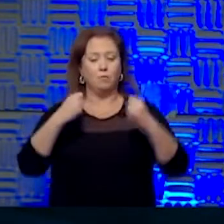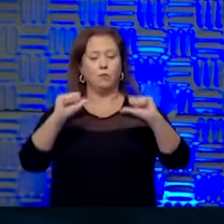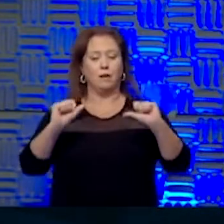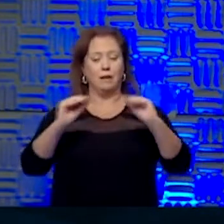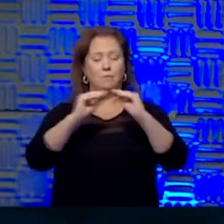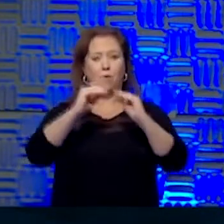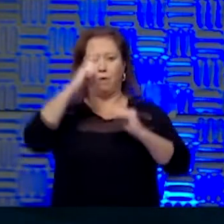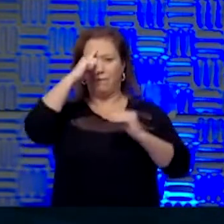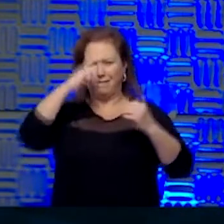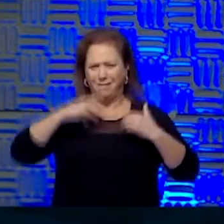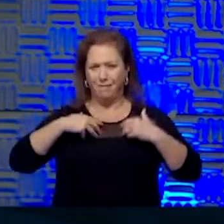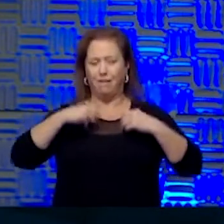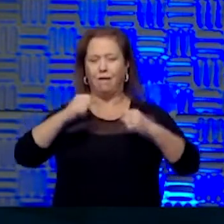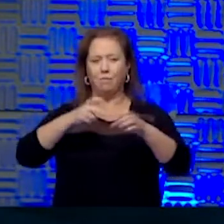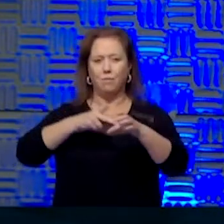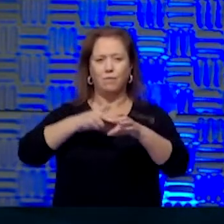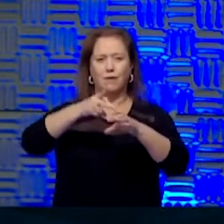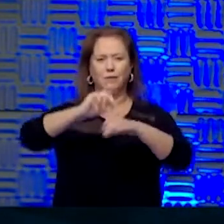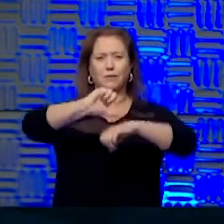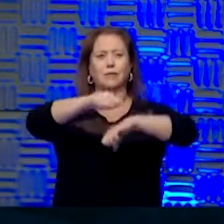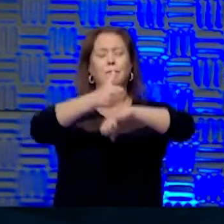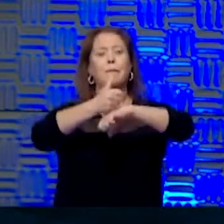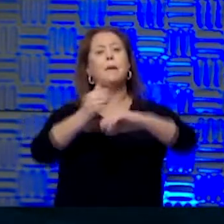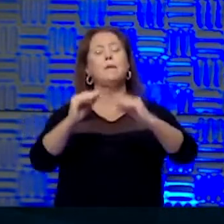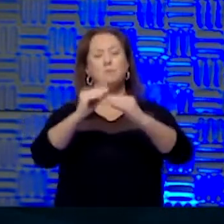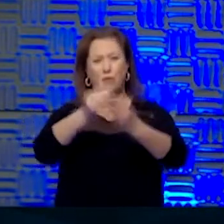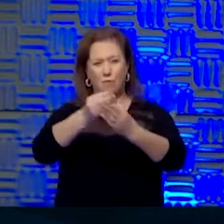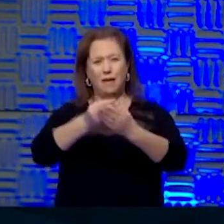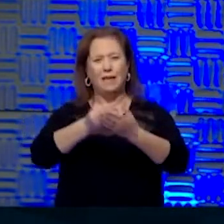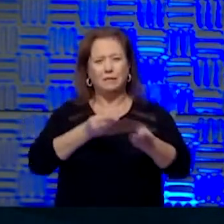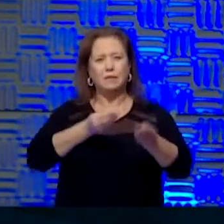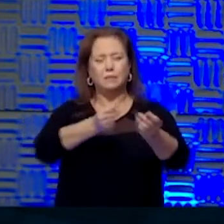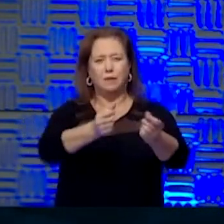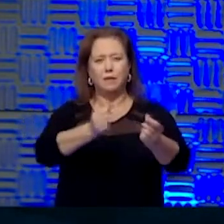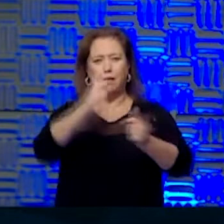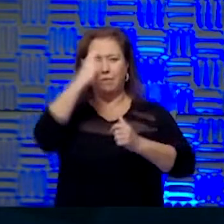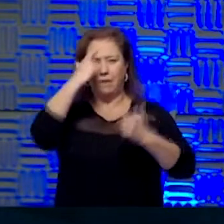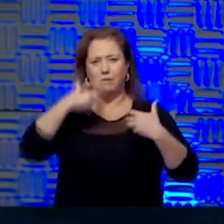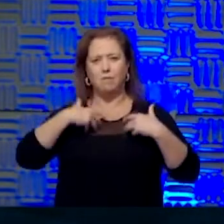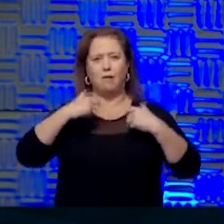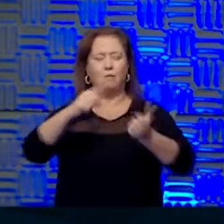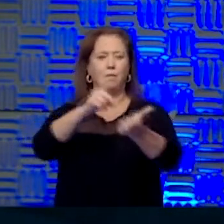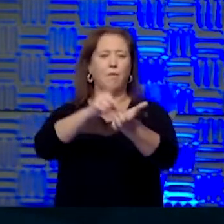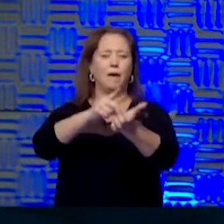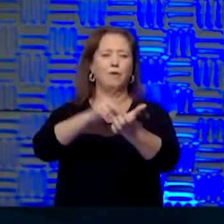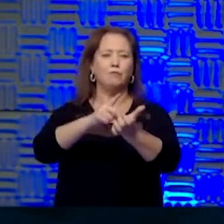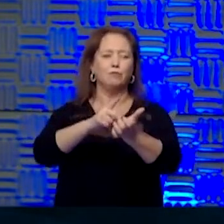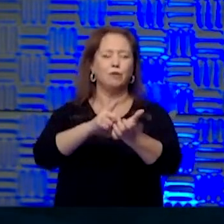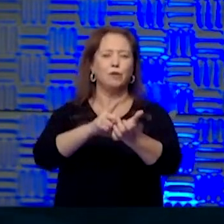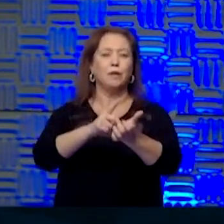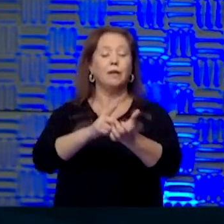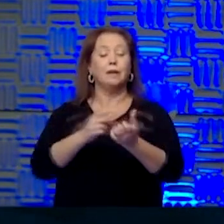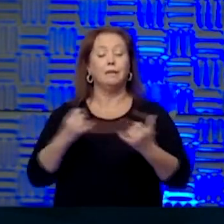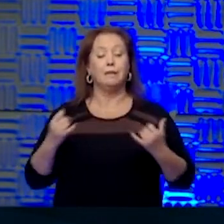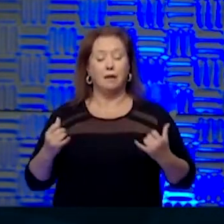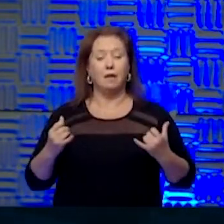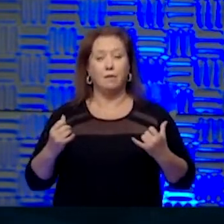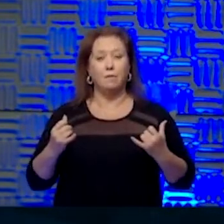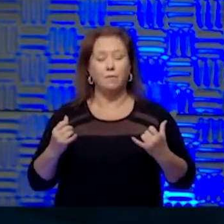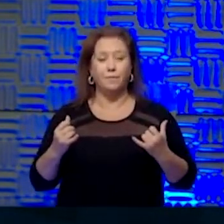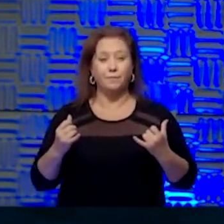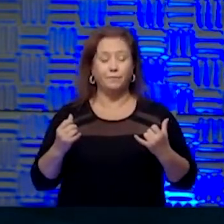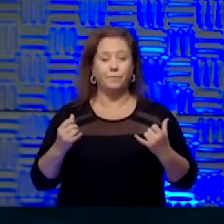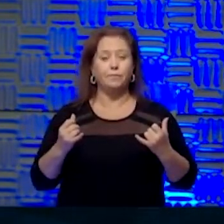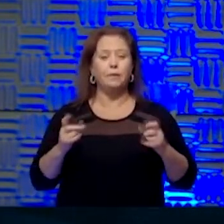health professionals in place, more money being spent on mental health providers, and now a way that those who